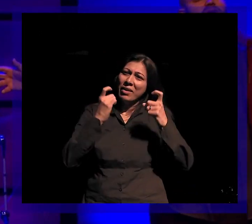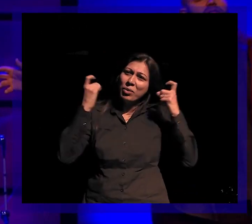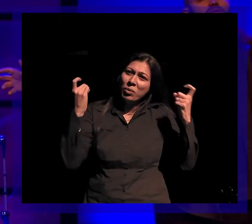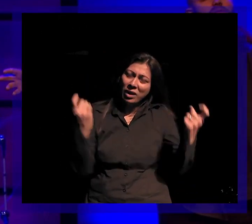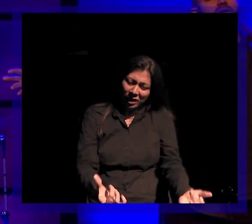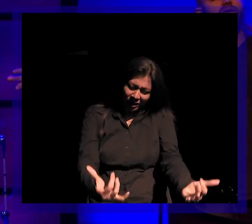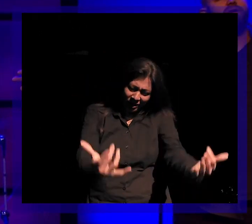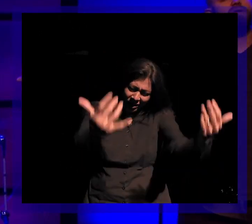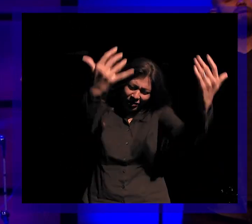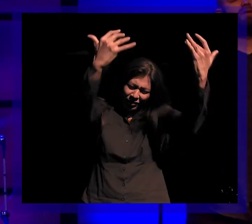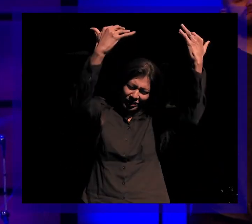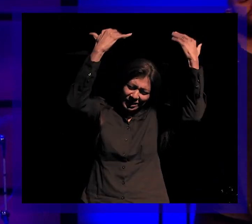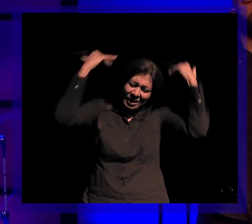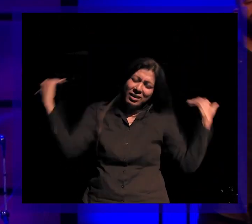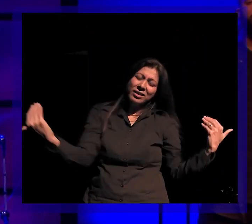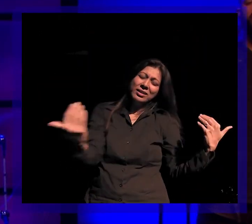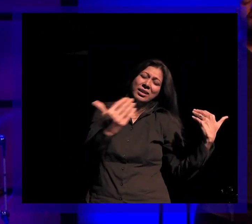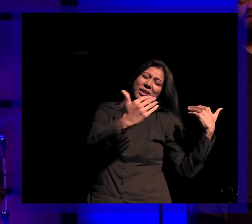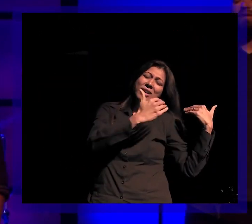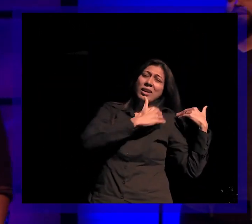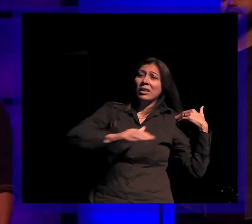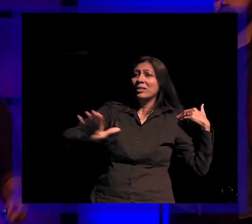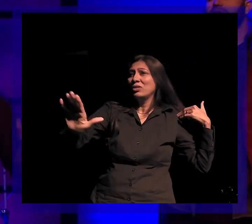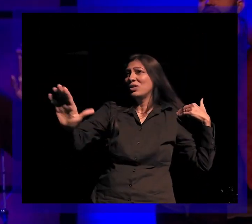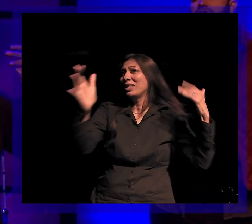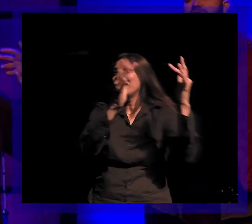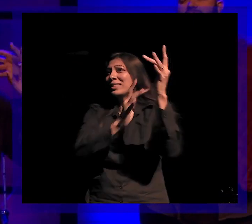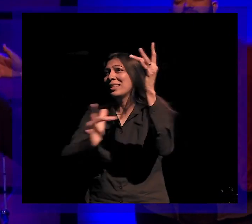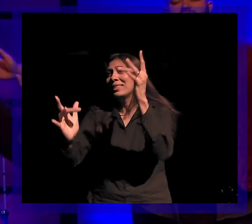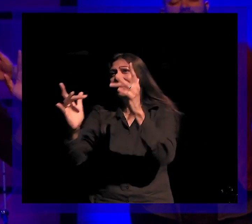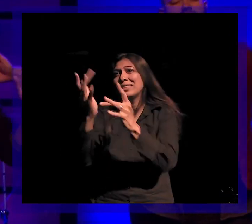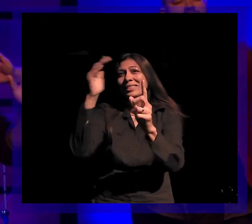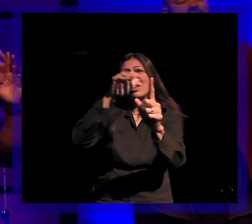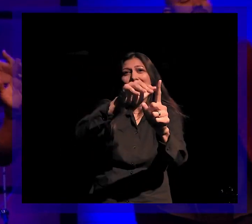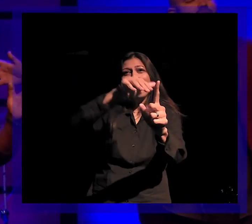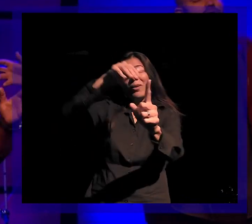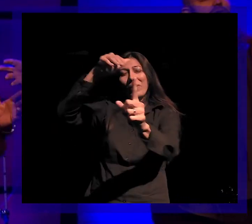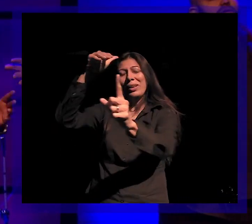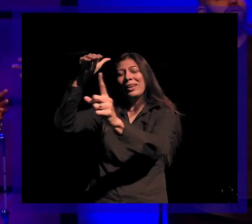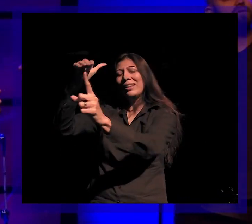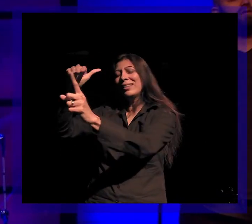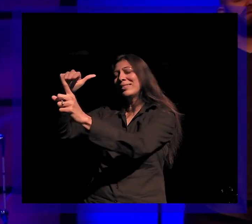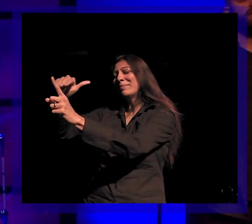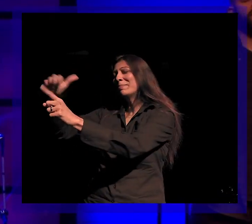Overwhelmed by the weight of your sin? Jesus is